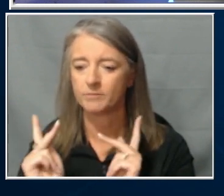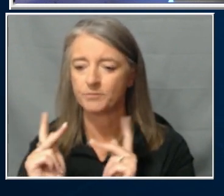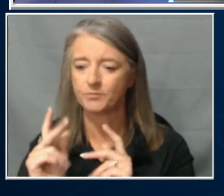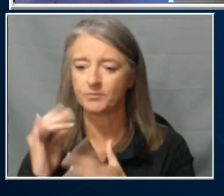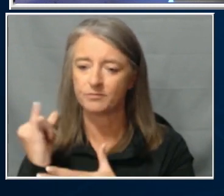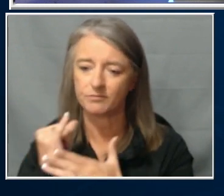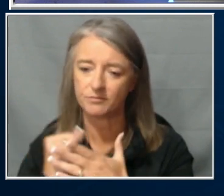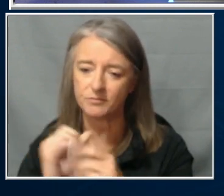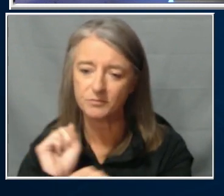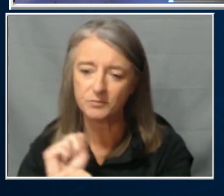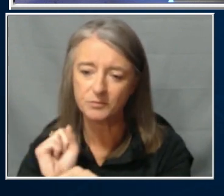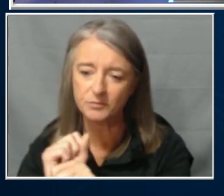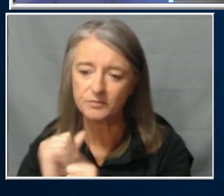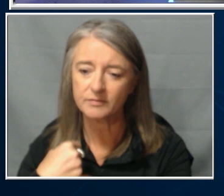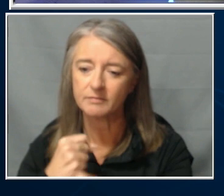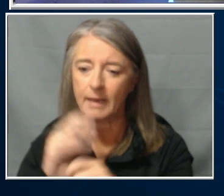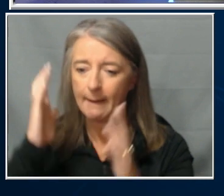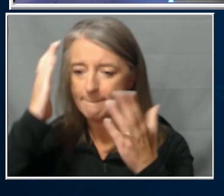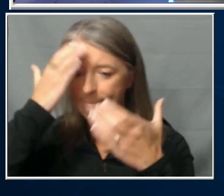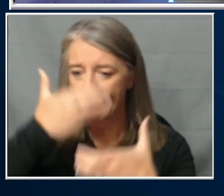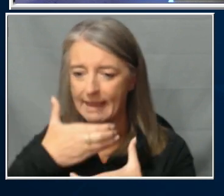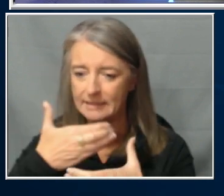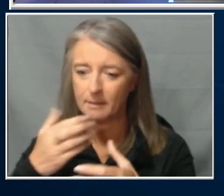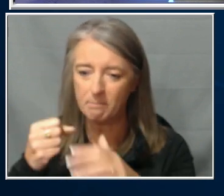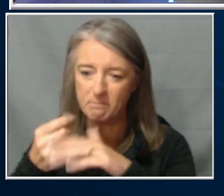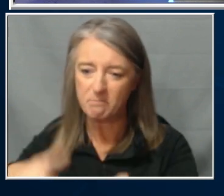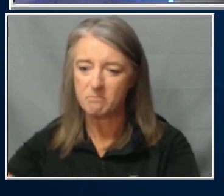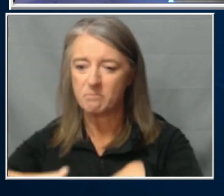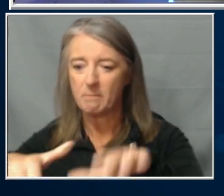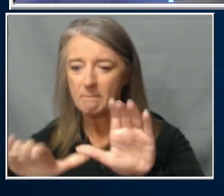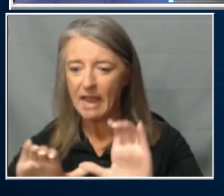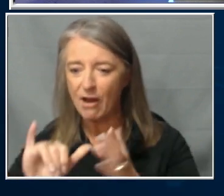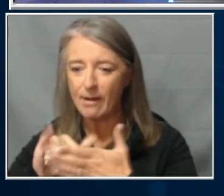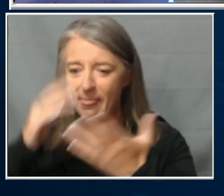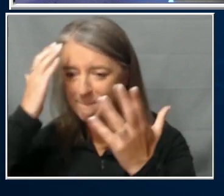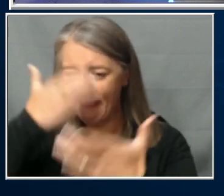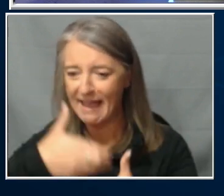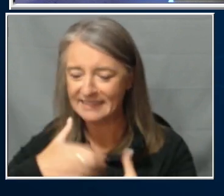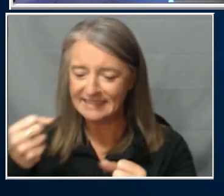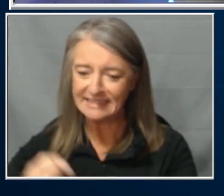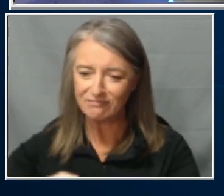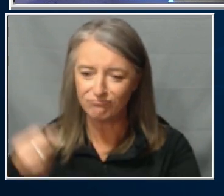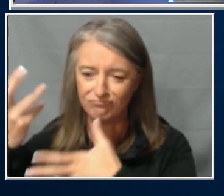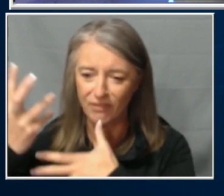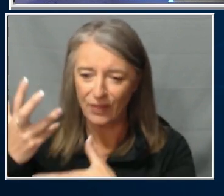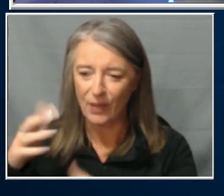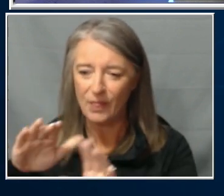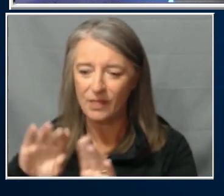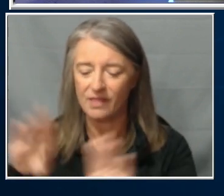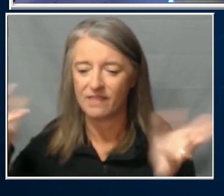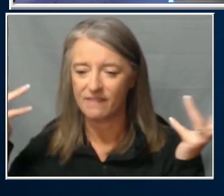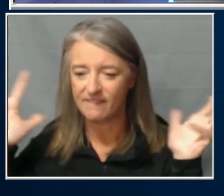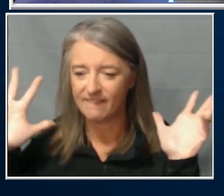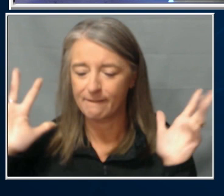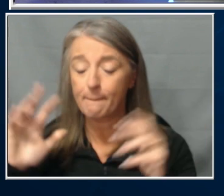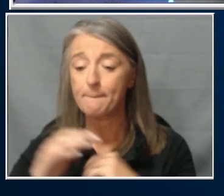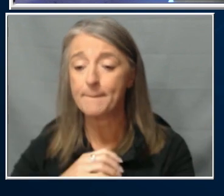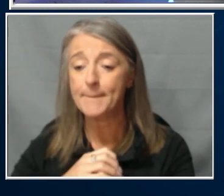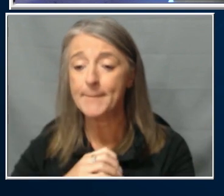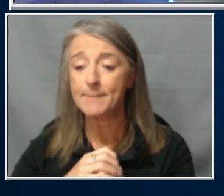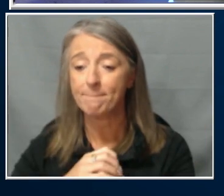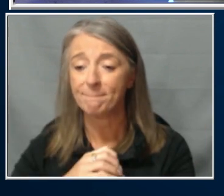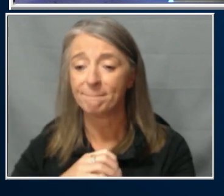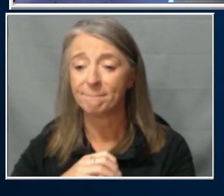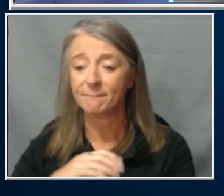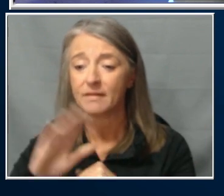with them, bury them. They want to get rid of them. They just get it out of here, put it on the wall. It's done. Any late effects of